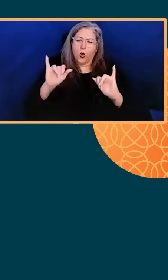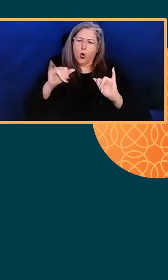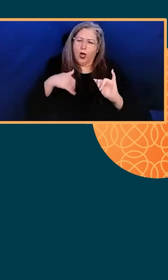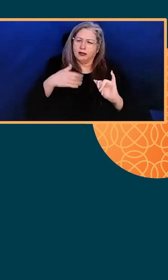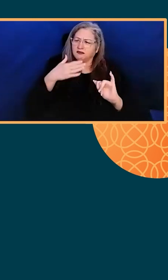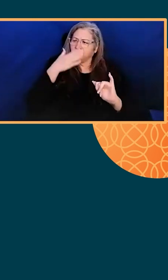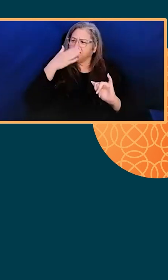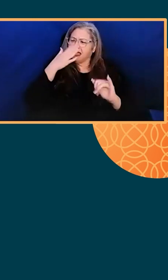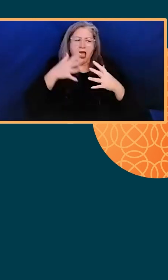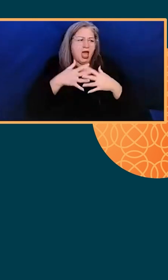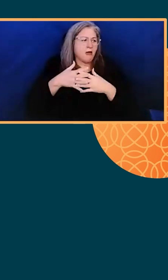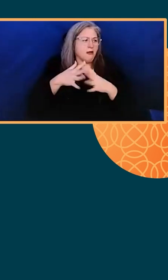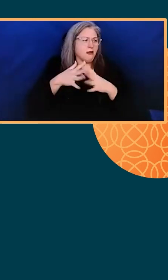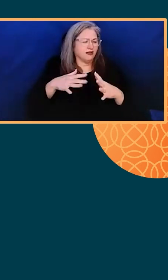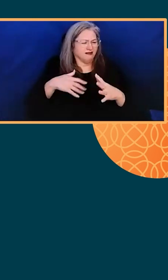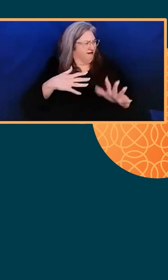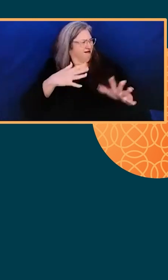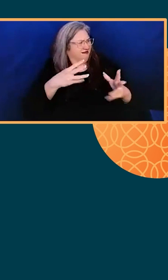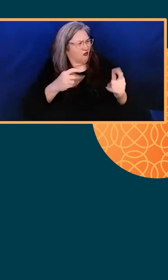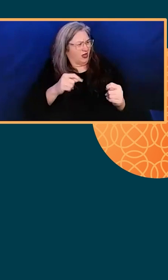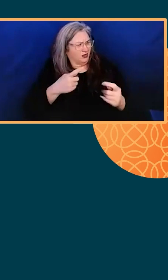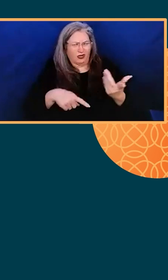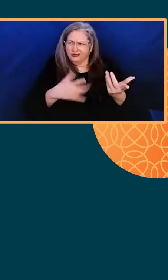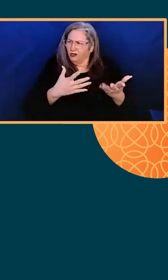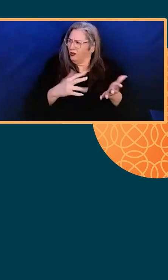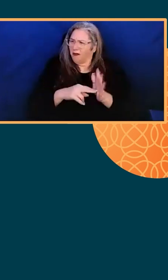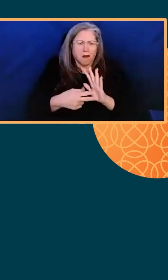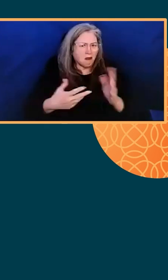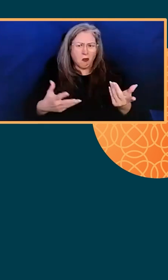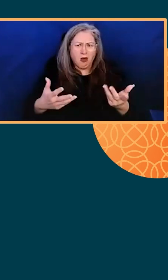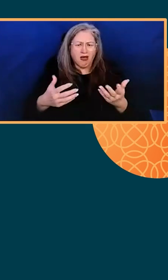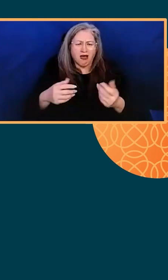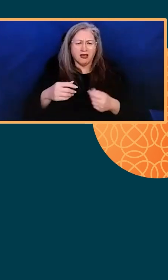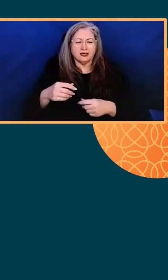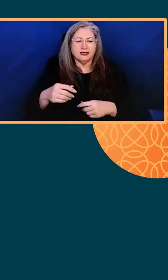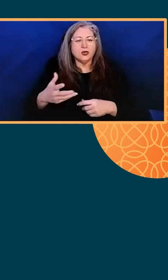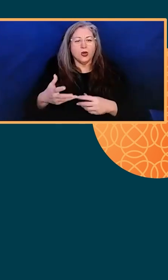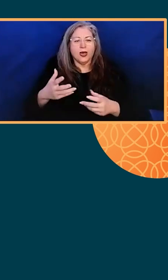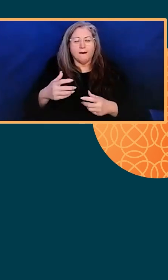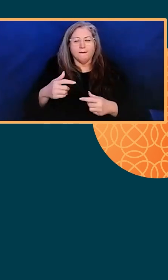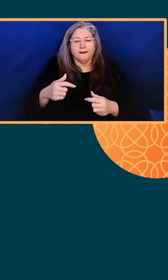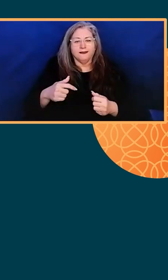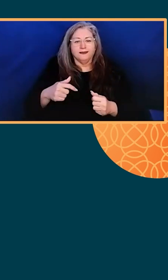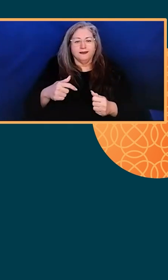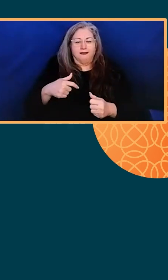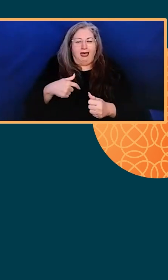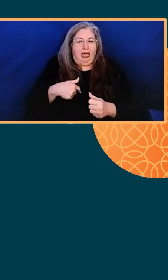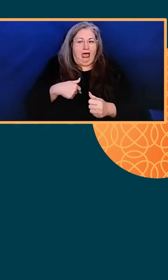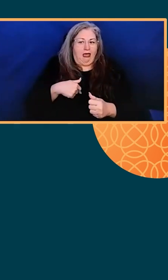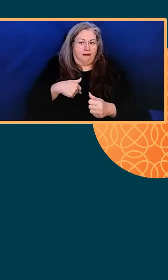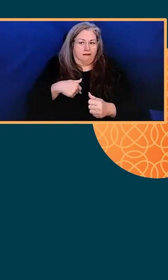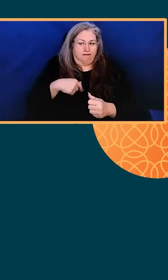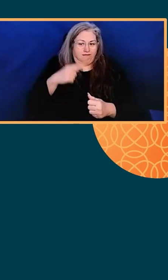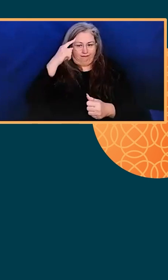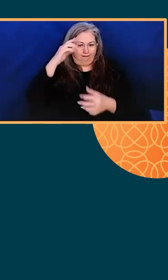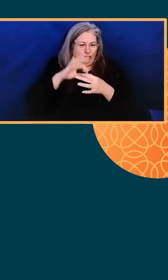smell an American. Like, what? What's that all about? And, I don't relate to that in